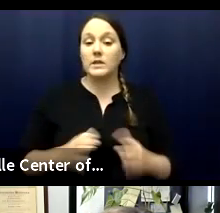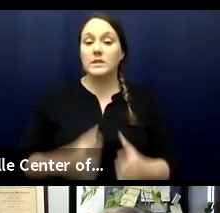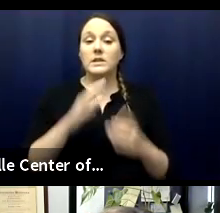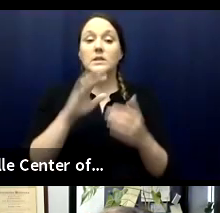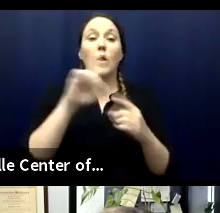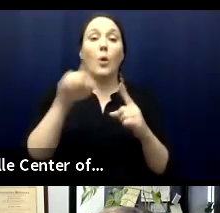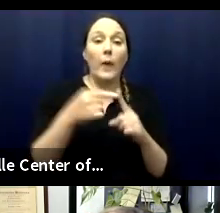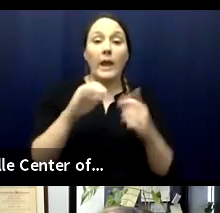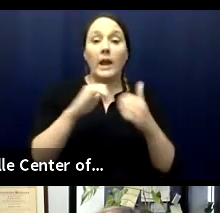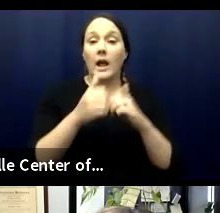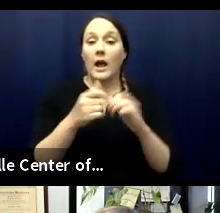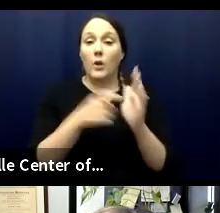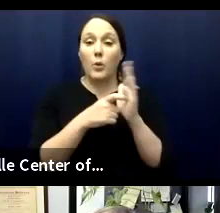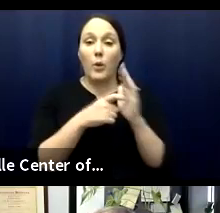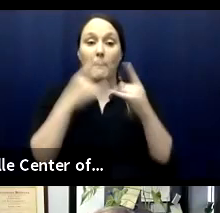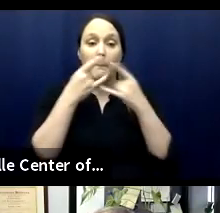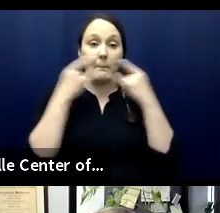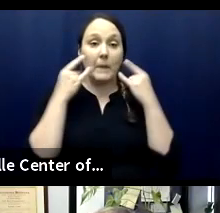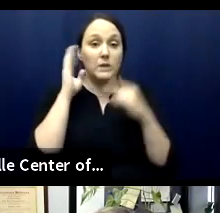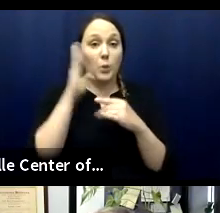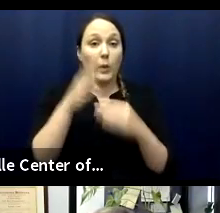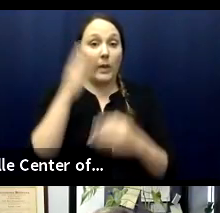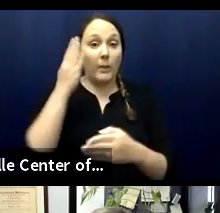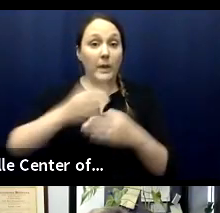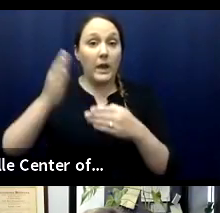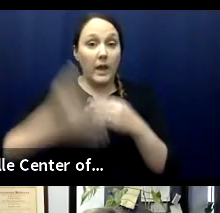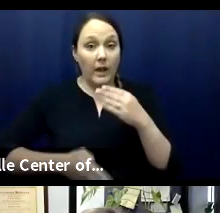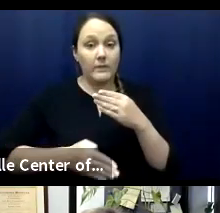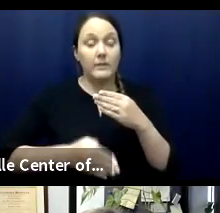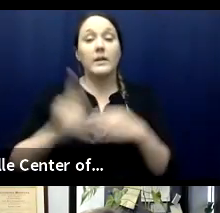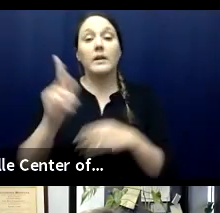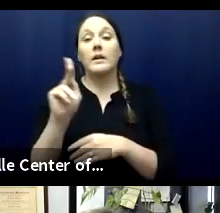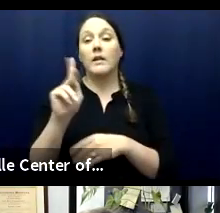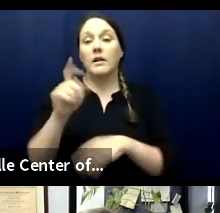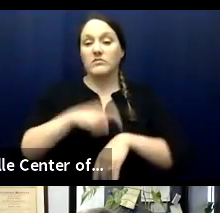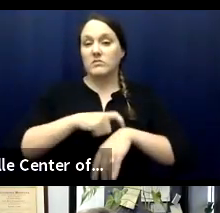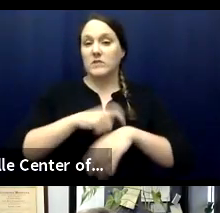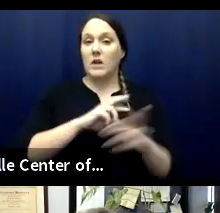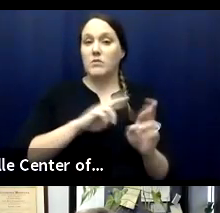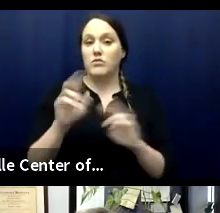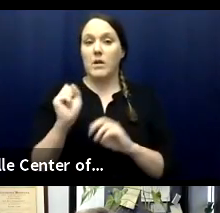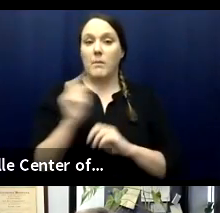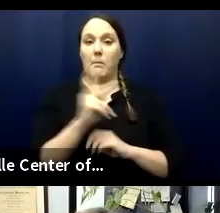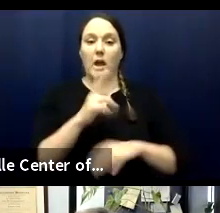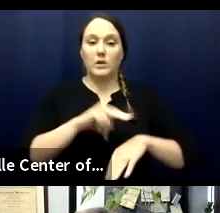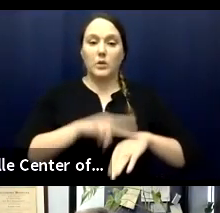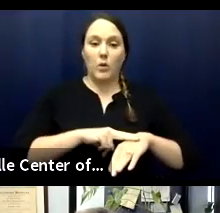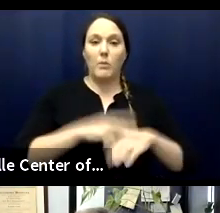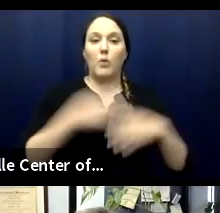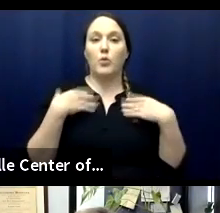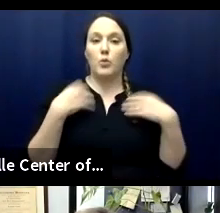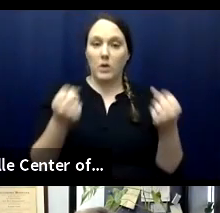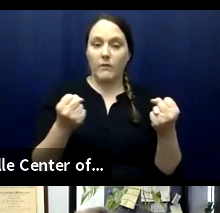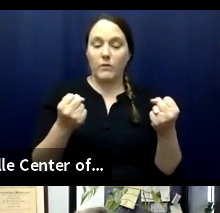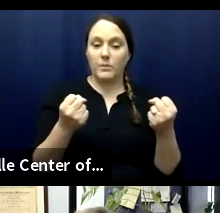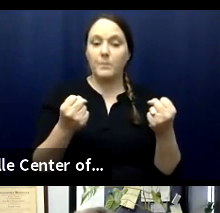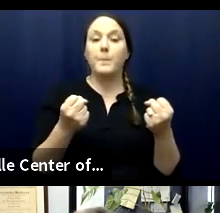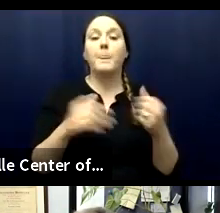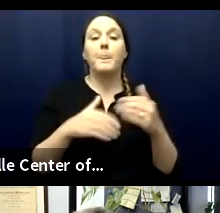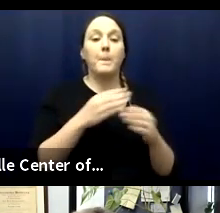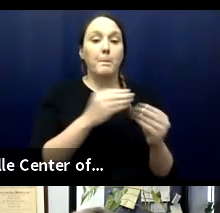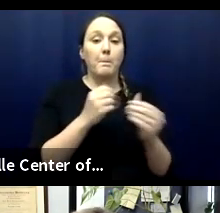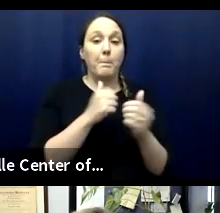will end. It is time to get Knoxville back to normal and let citizens rebuild and recover. With the passage of